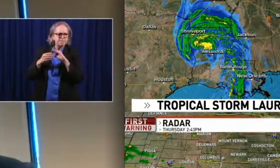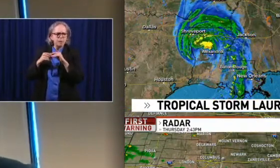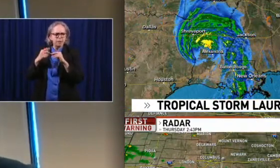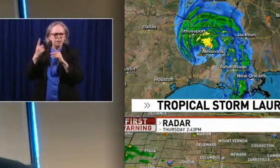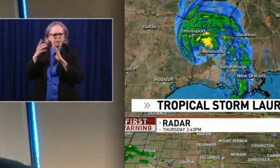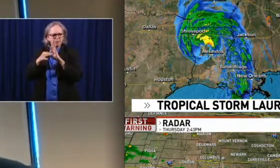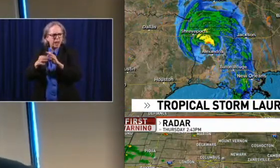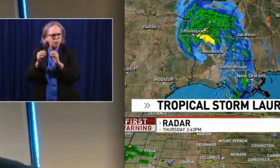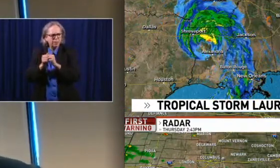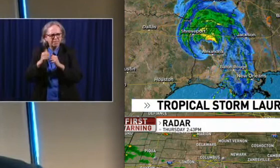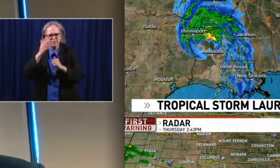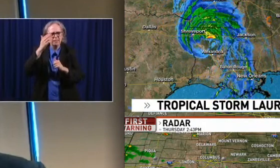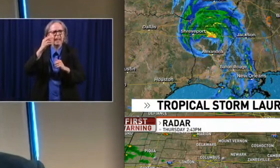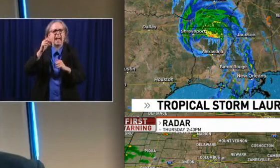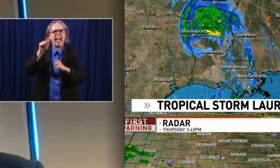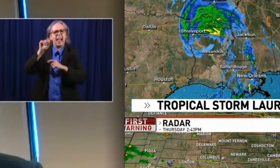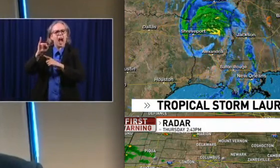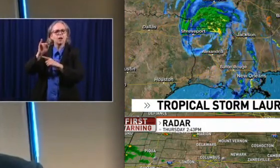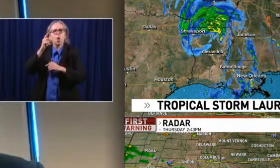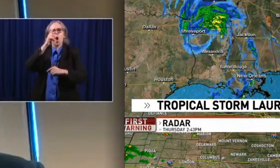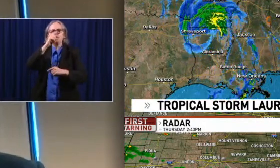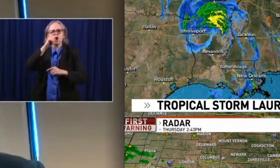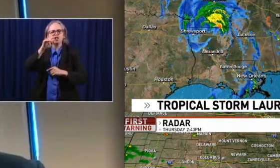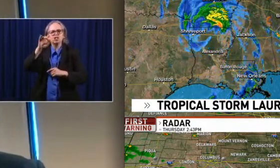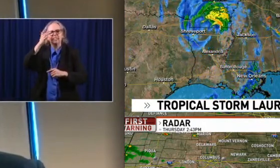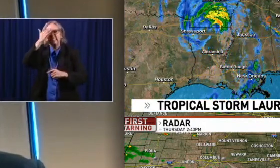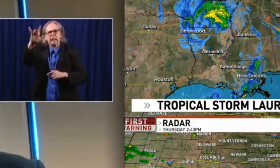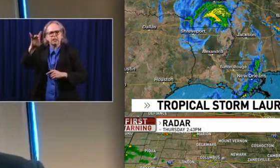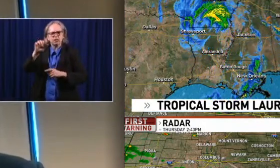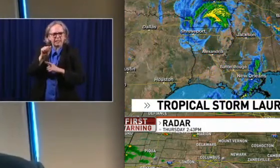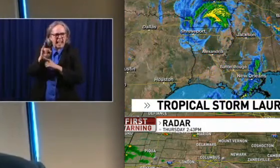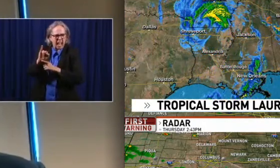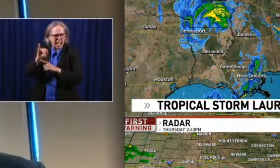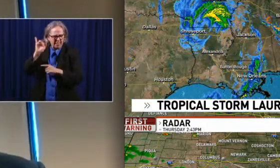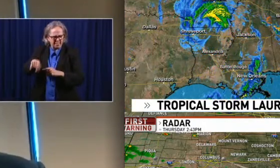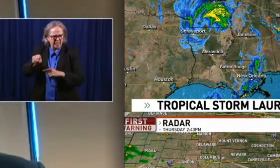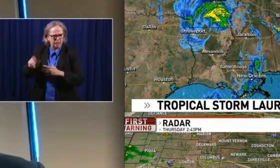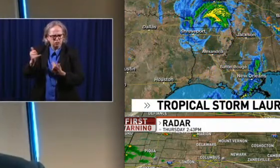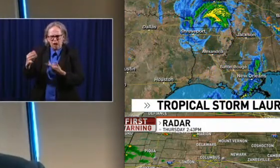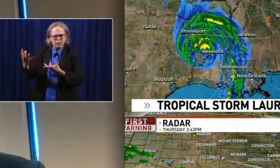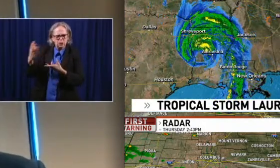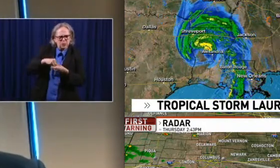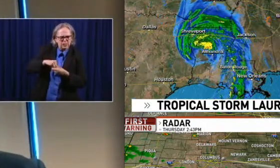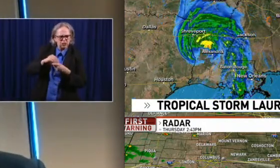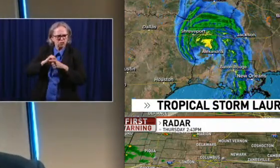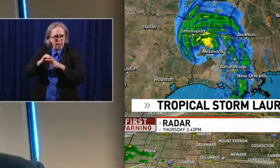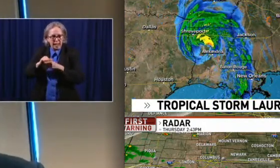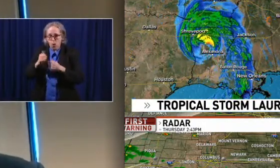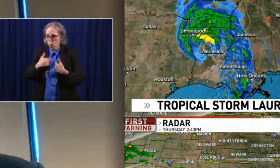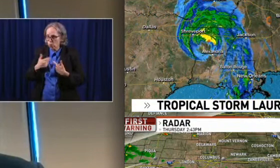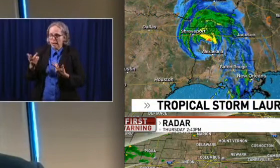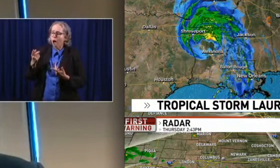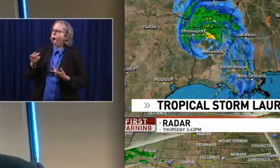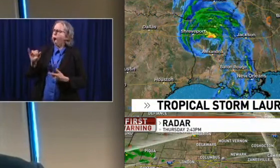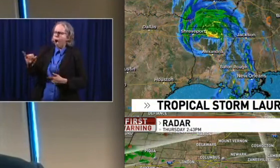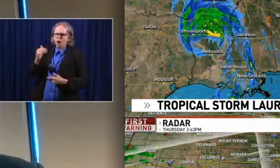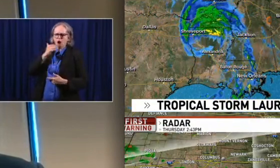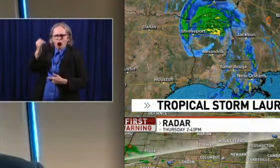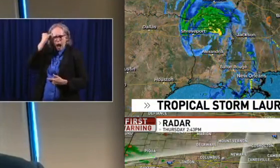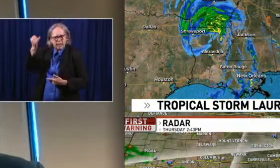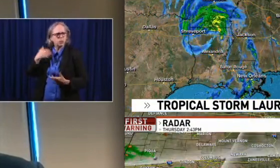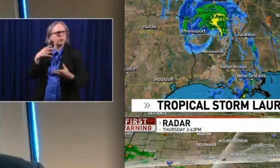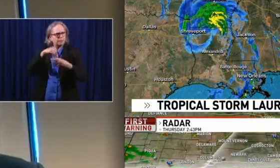artificial reality, AR, in order to impart training, and we're looking into that as well. And the other thing is